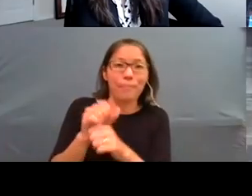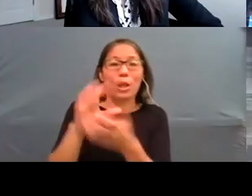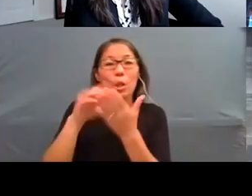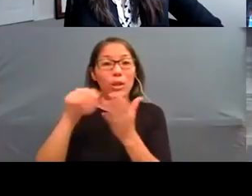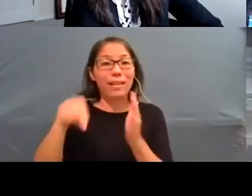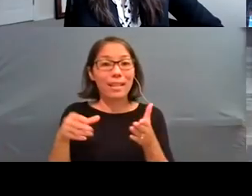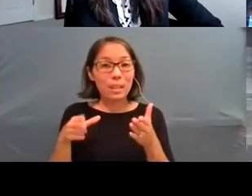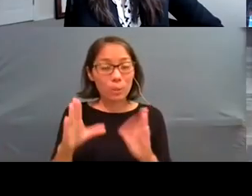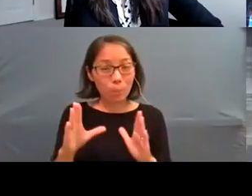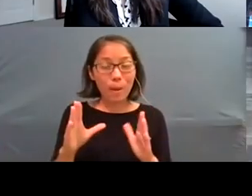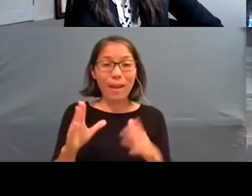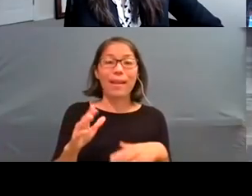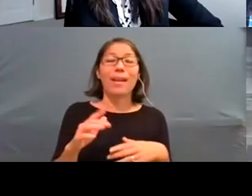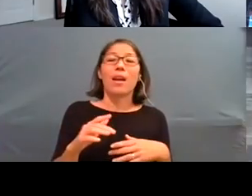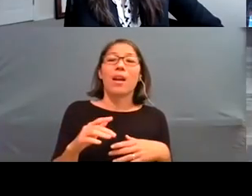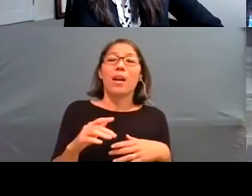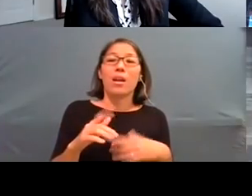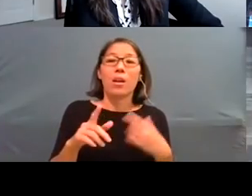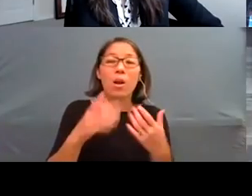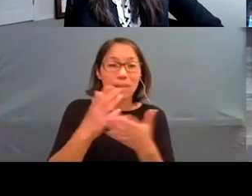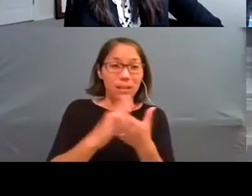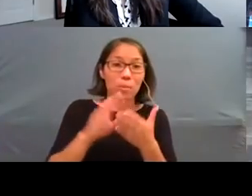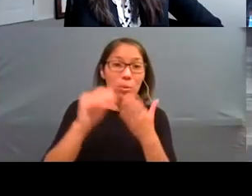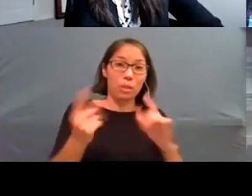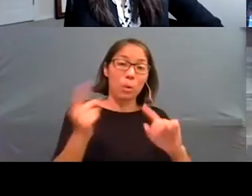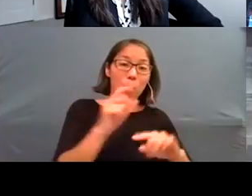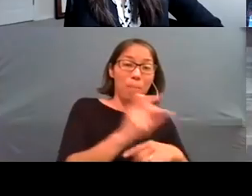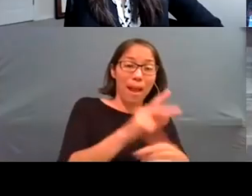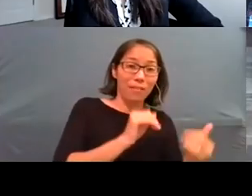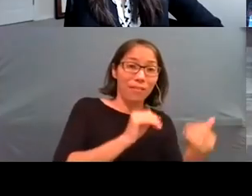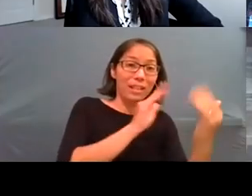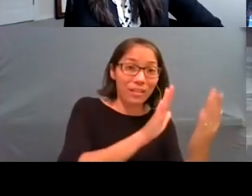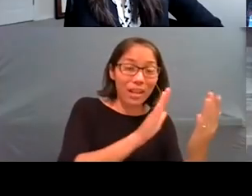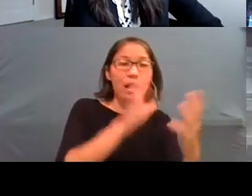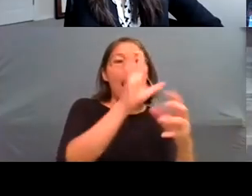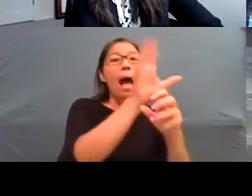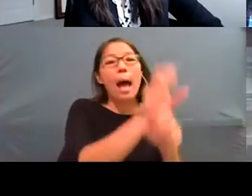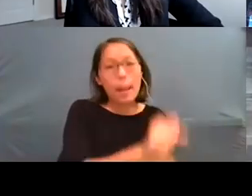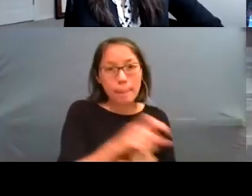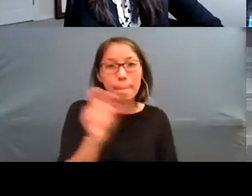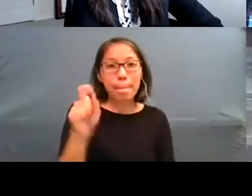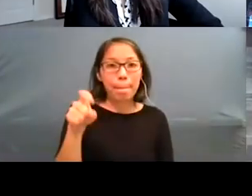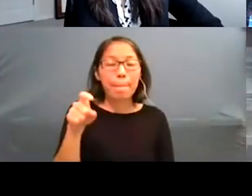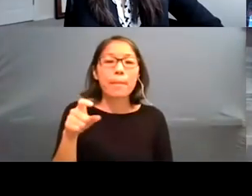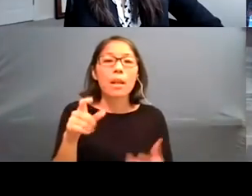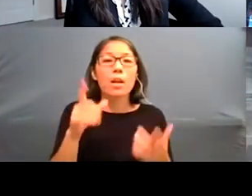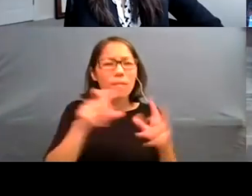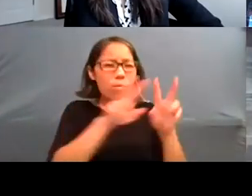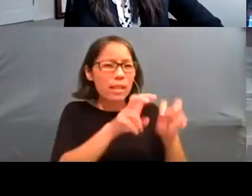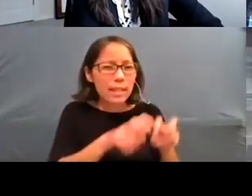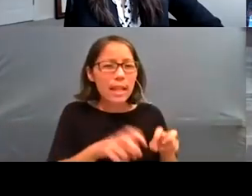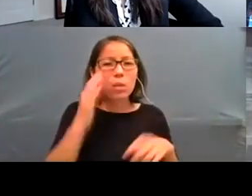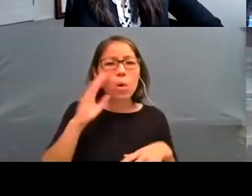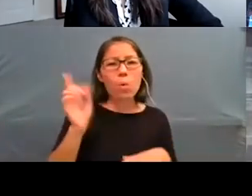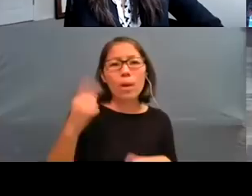back face to face, that we're also mindful of the need to assess and know where we are, but also mindful